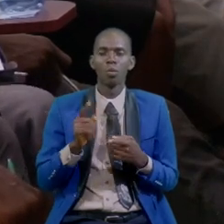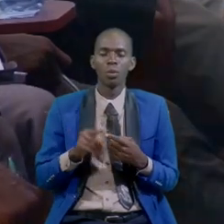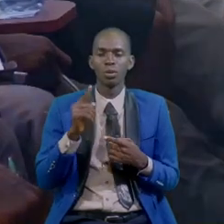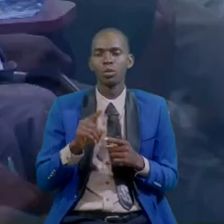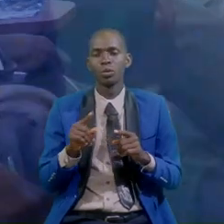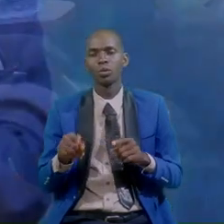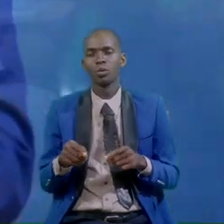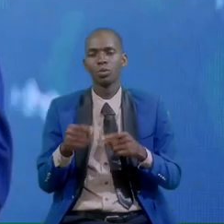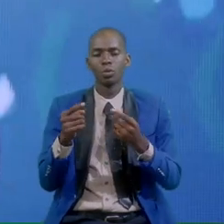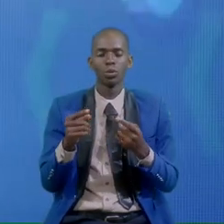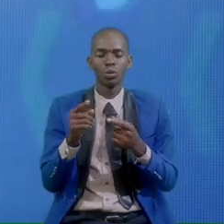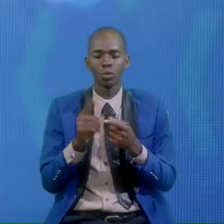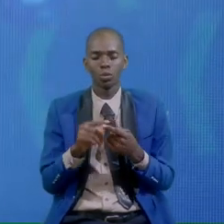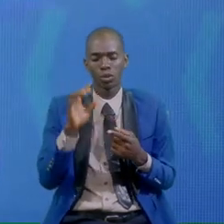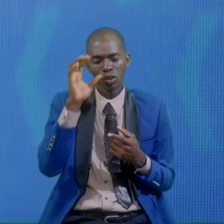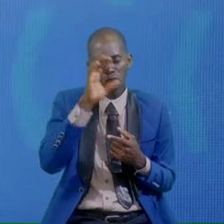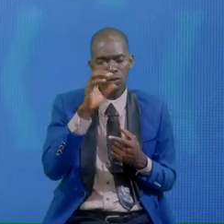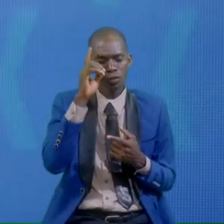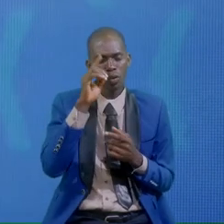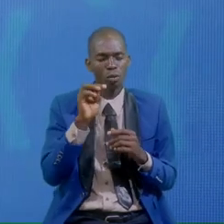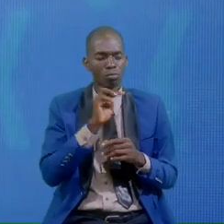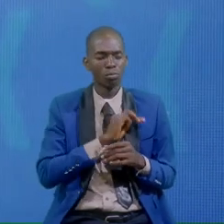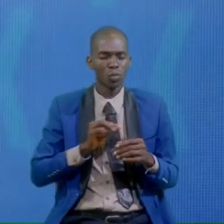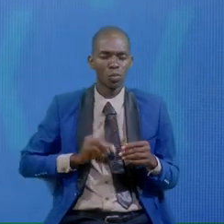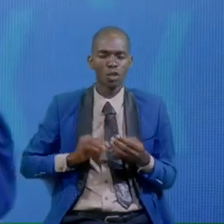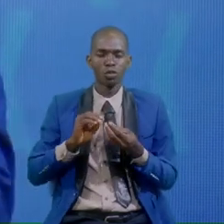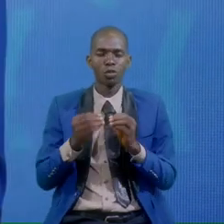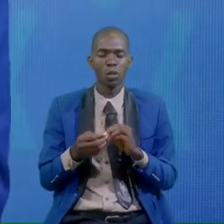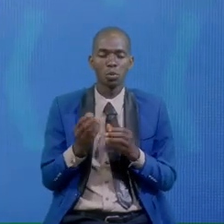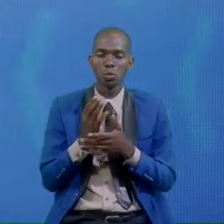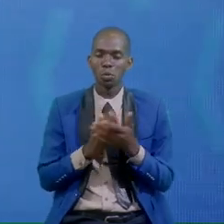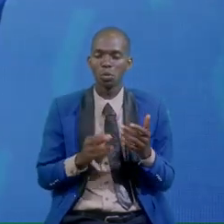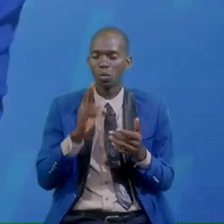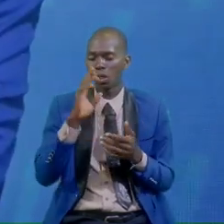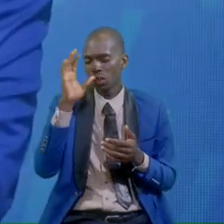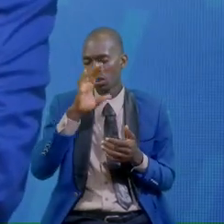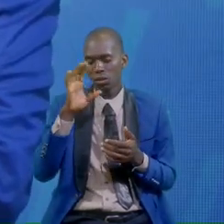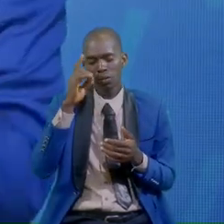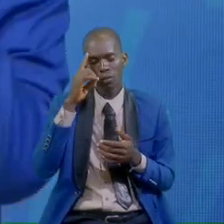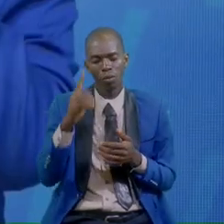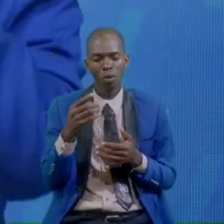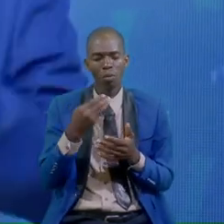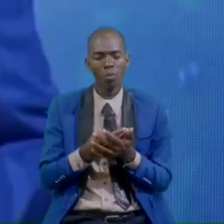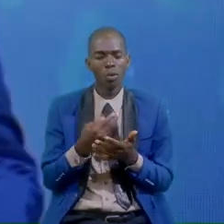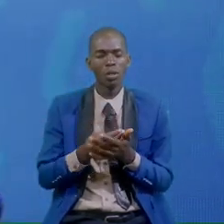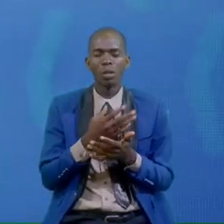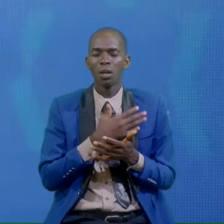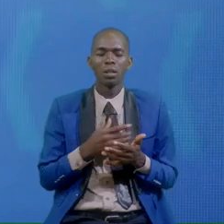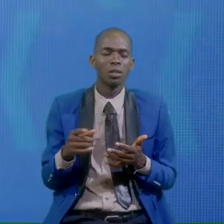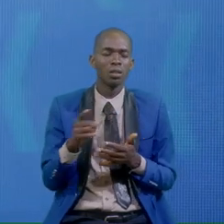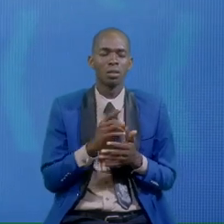numbers. Someone's seeking for money. I want to have money. And they leave God aside and they're